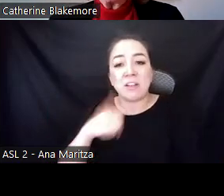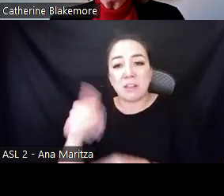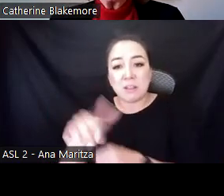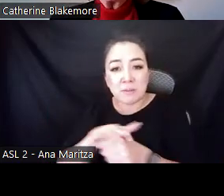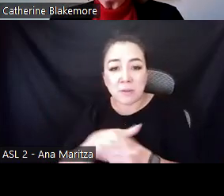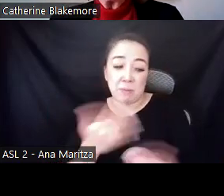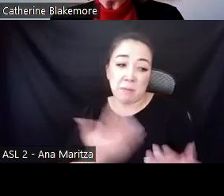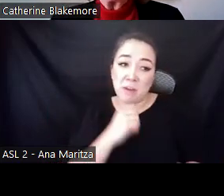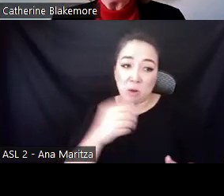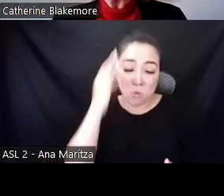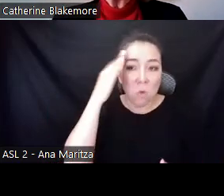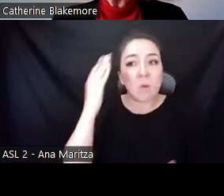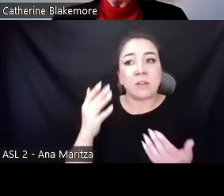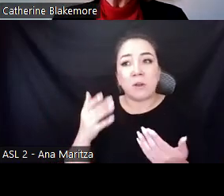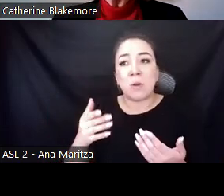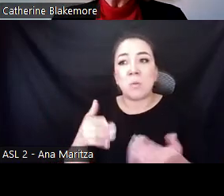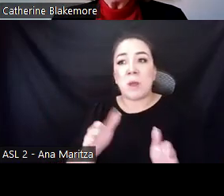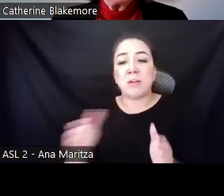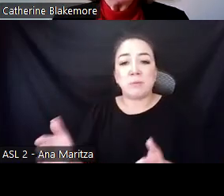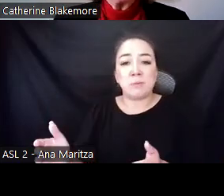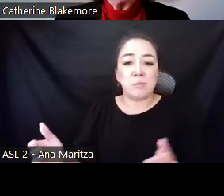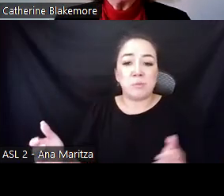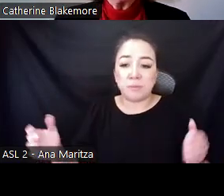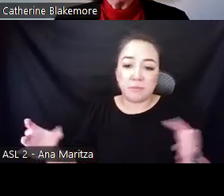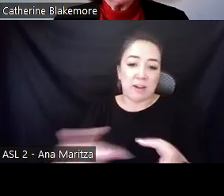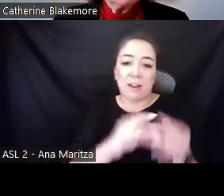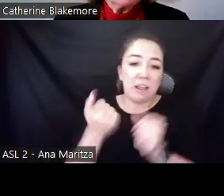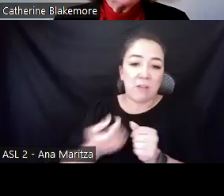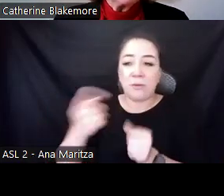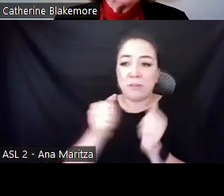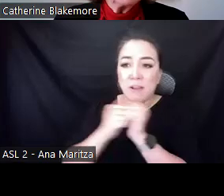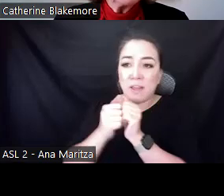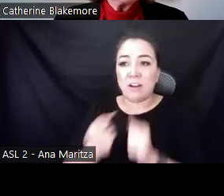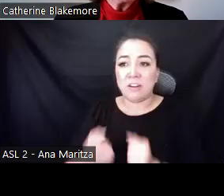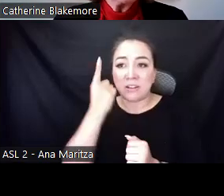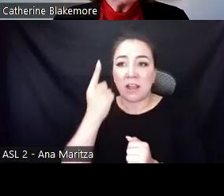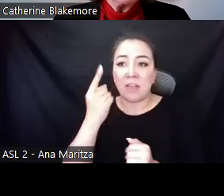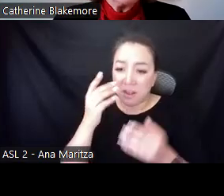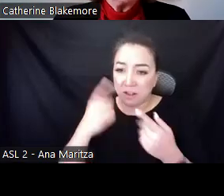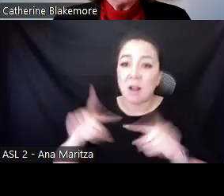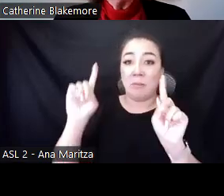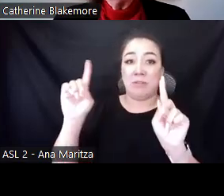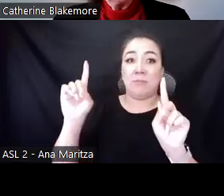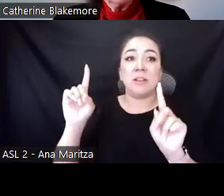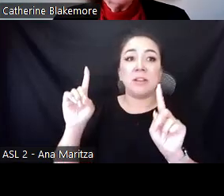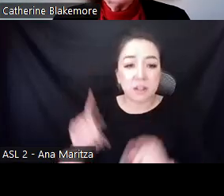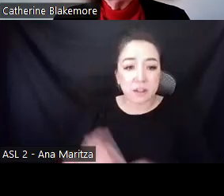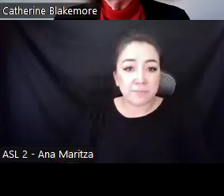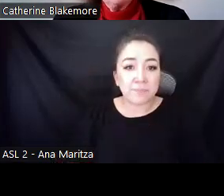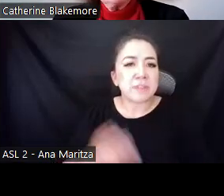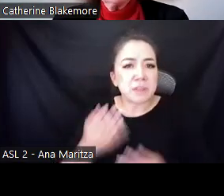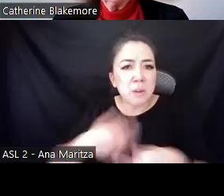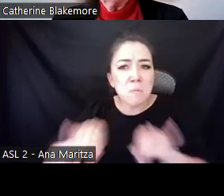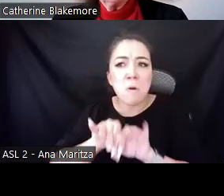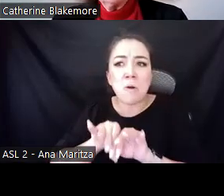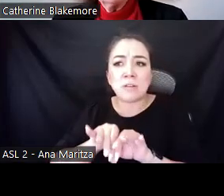not know about. So it's a way to really bring everyone together and understand the accomplishments and the importance that